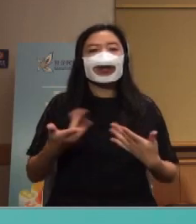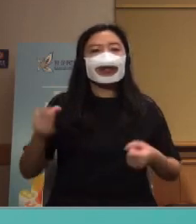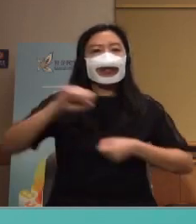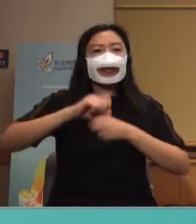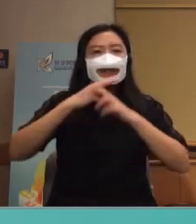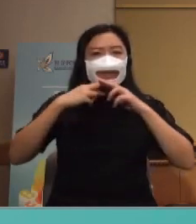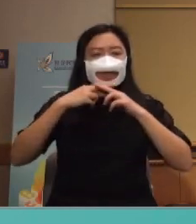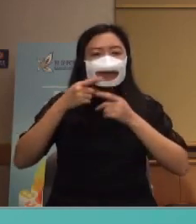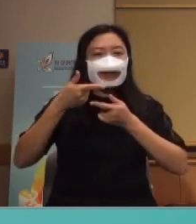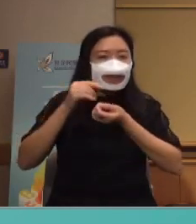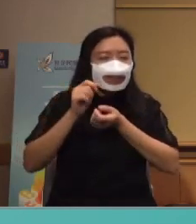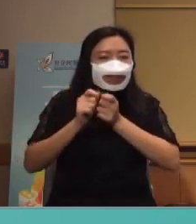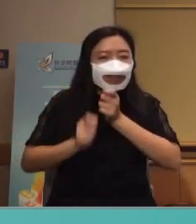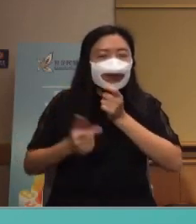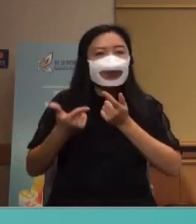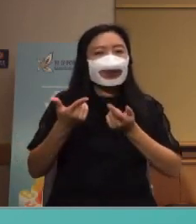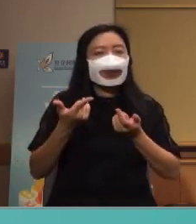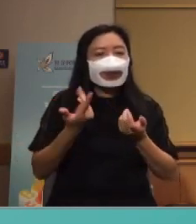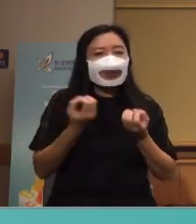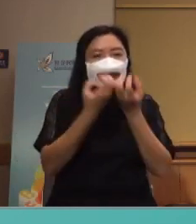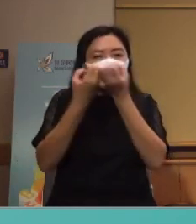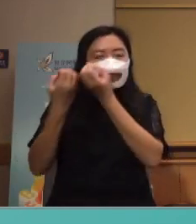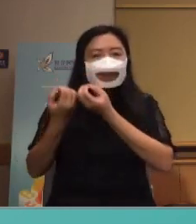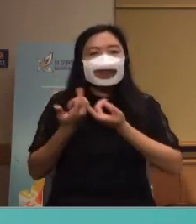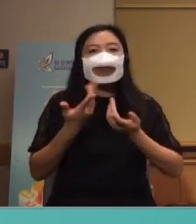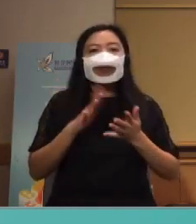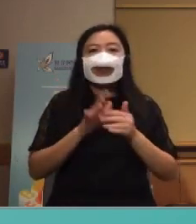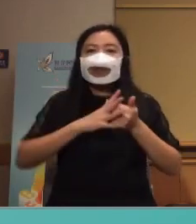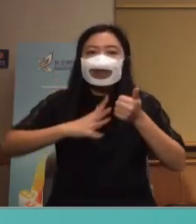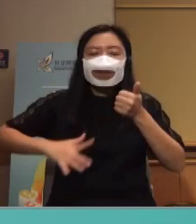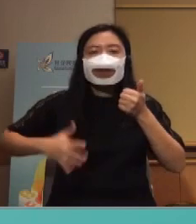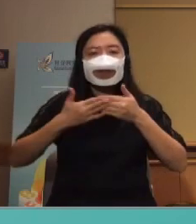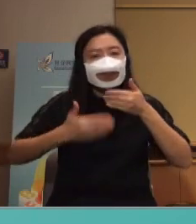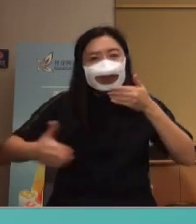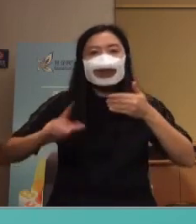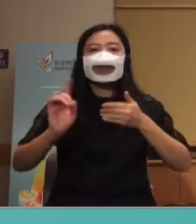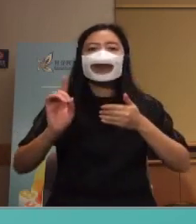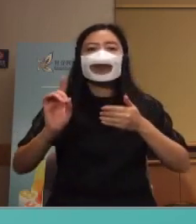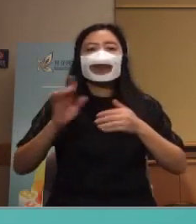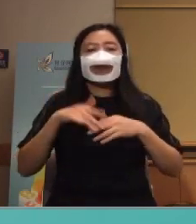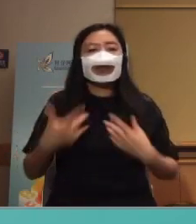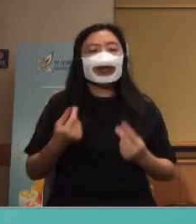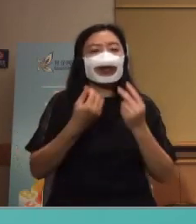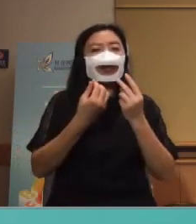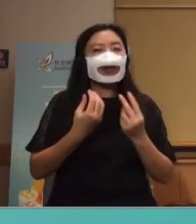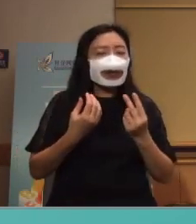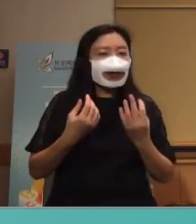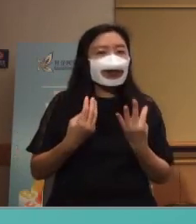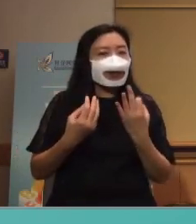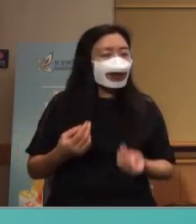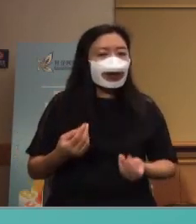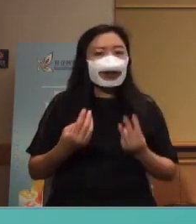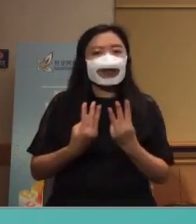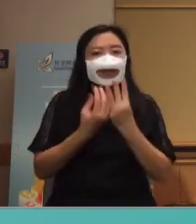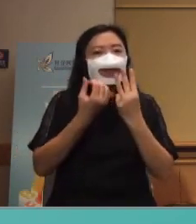really create impact in the long run? How can we really look at Web3 on the nature and the culture and the values of